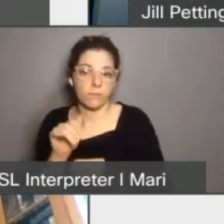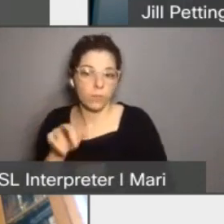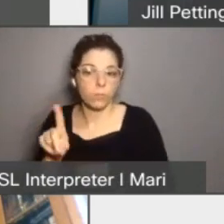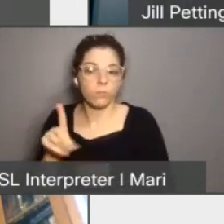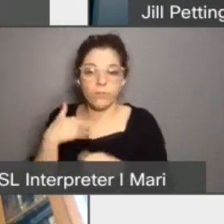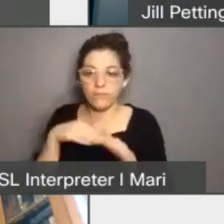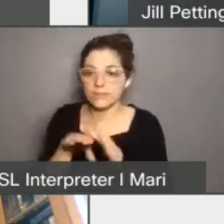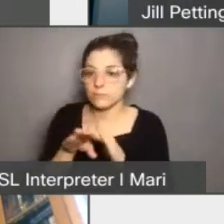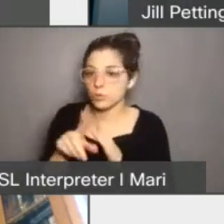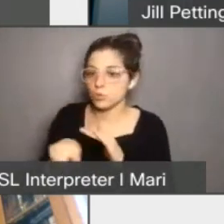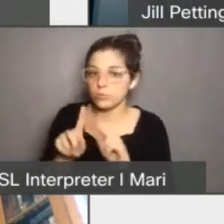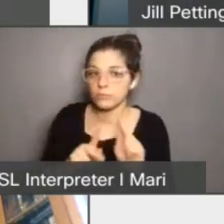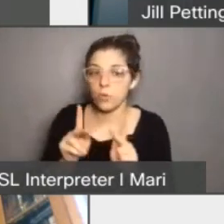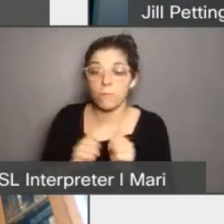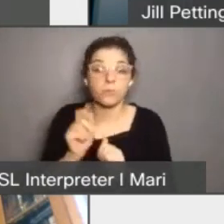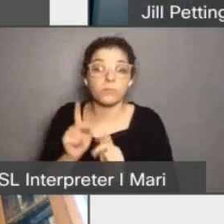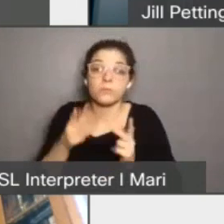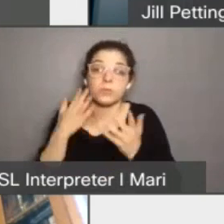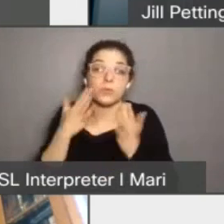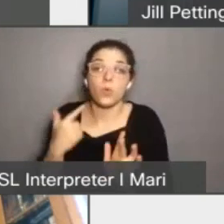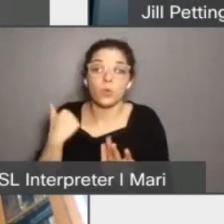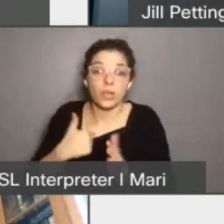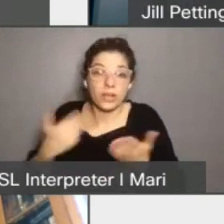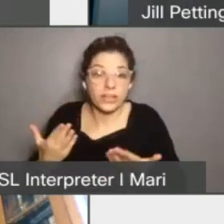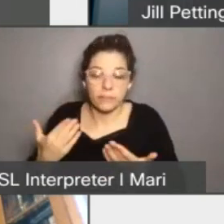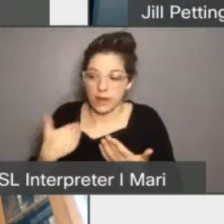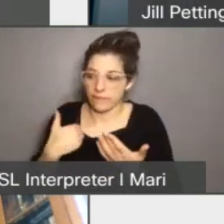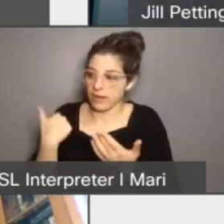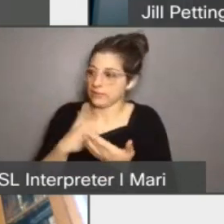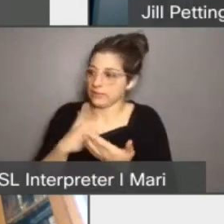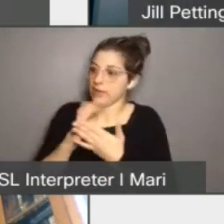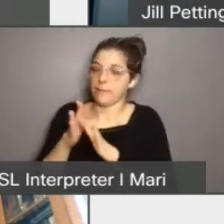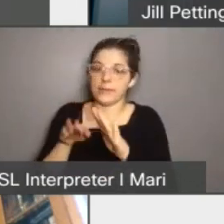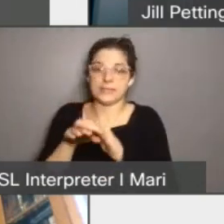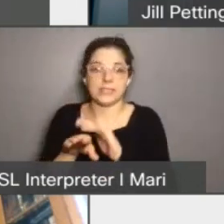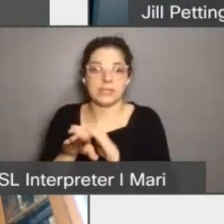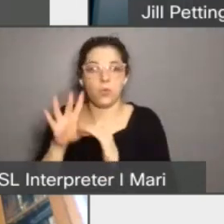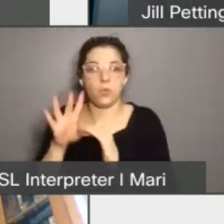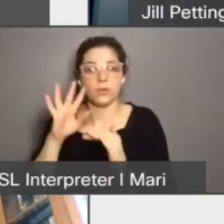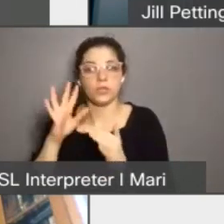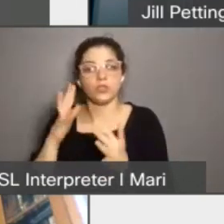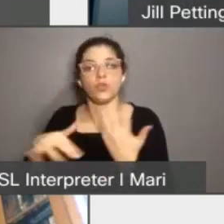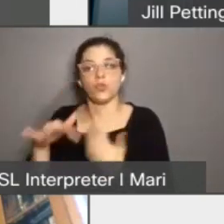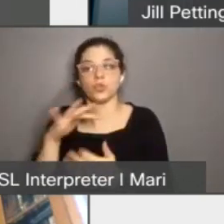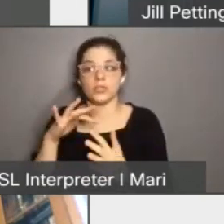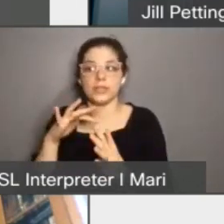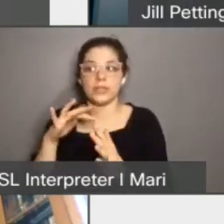accessible to people, because most people don't even know we exist. But by having us be accessible, it'll be kind of socially almost cool in a sense to